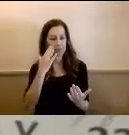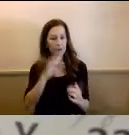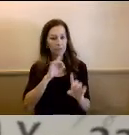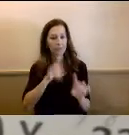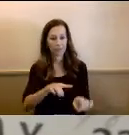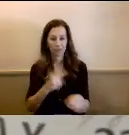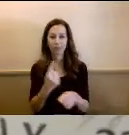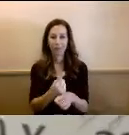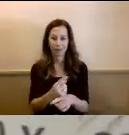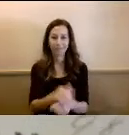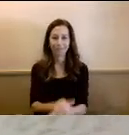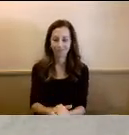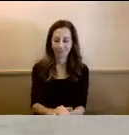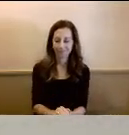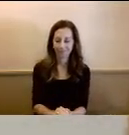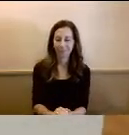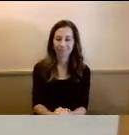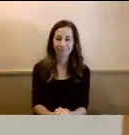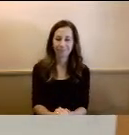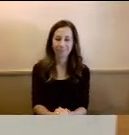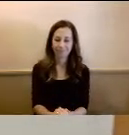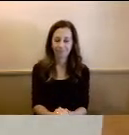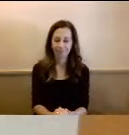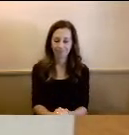we got the answer correct.